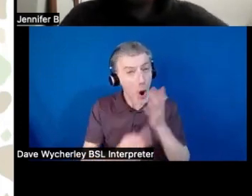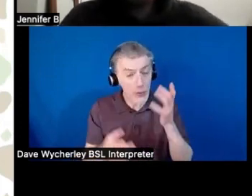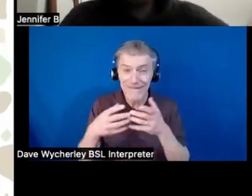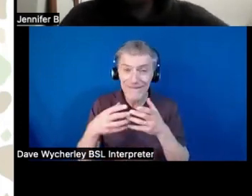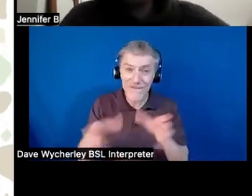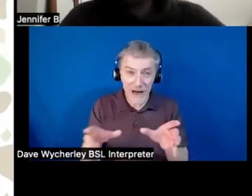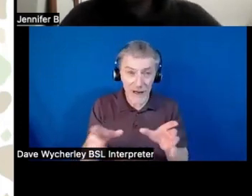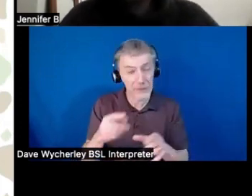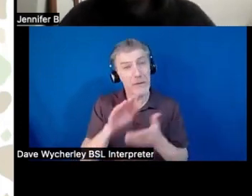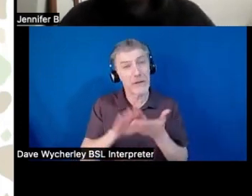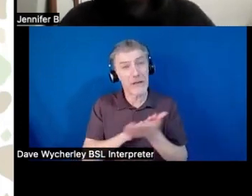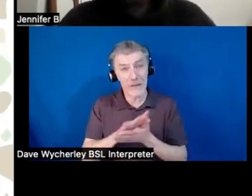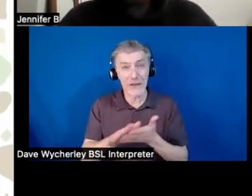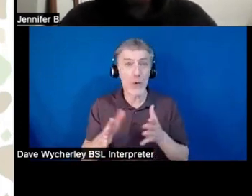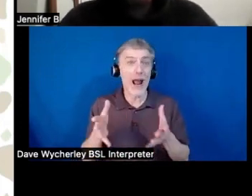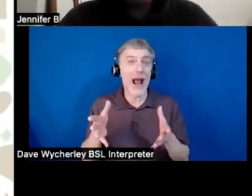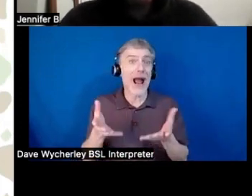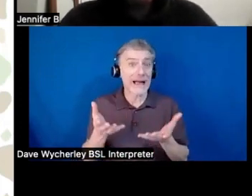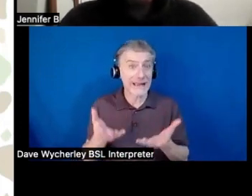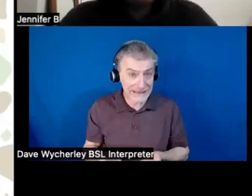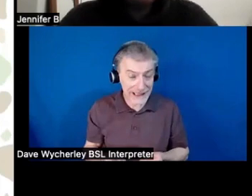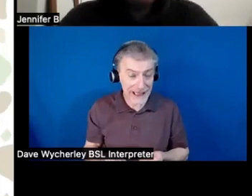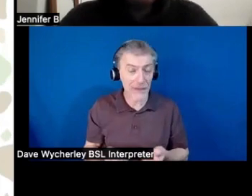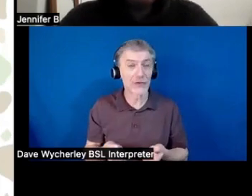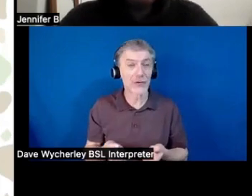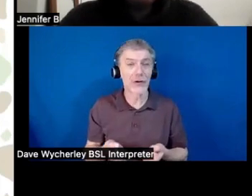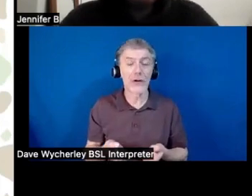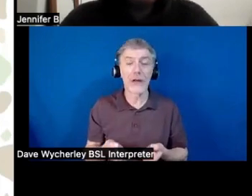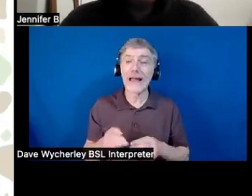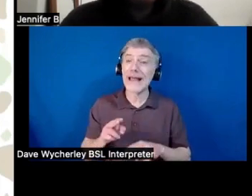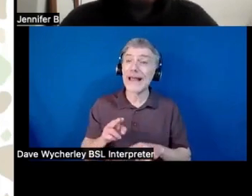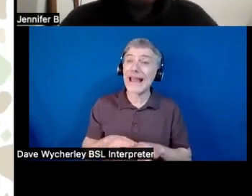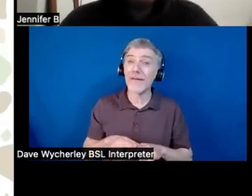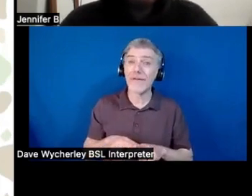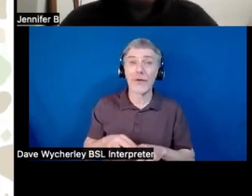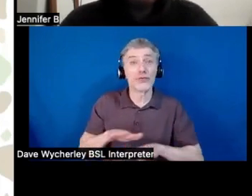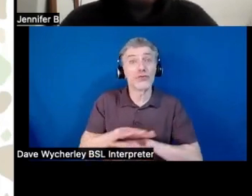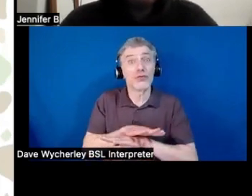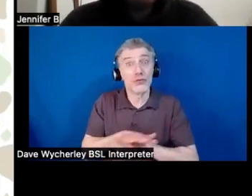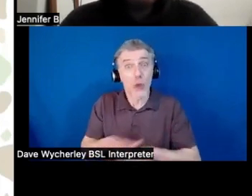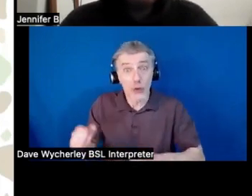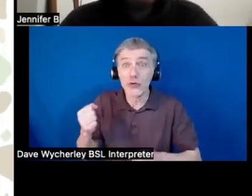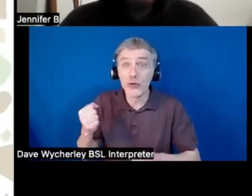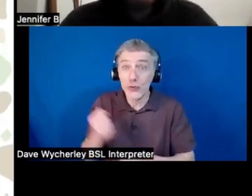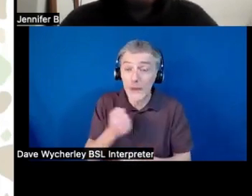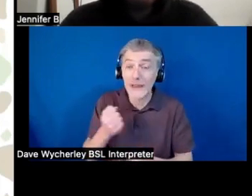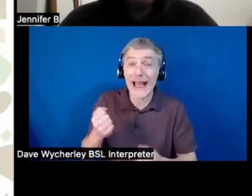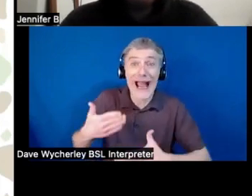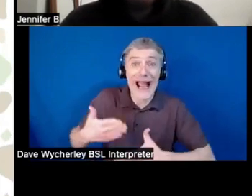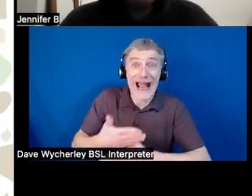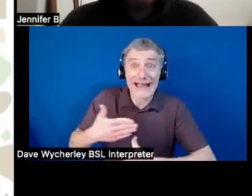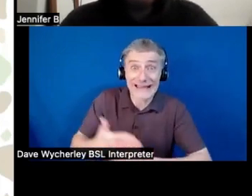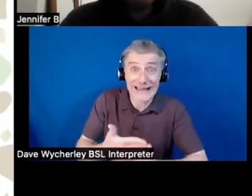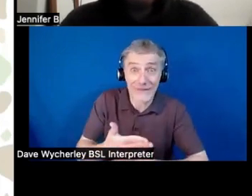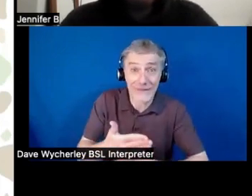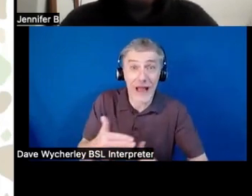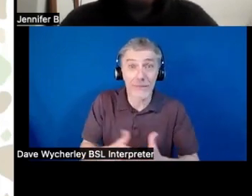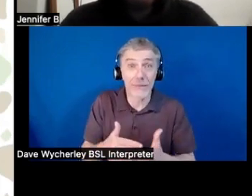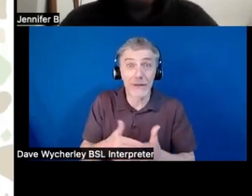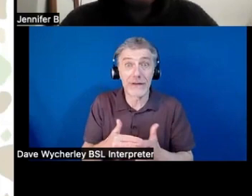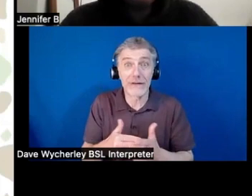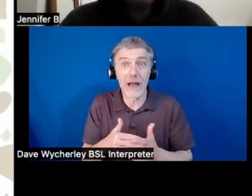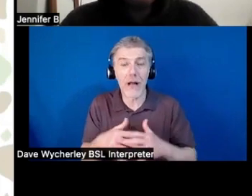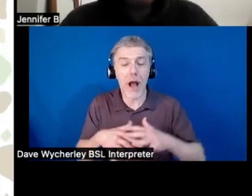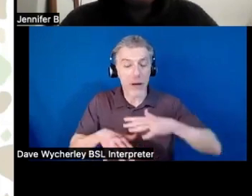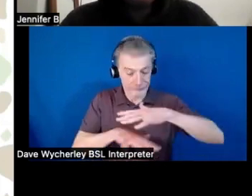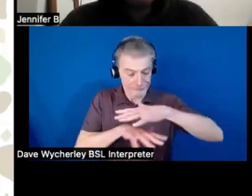embrace or acknowledge this idea that when we're not doing something, something might still be happening. And I think that links a lot into last week's workshop, if anybody